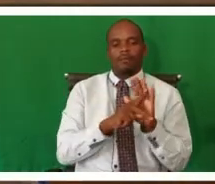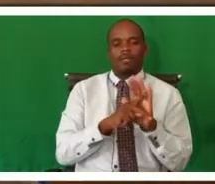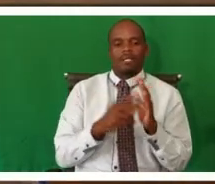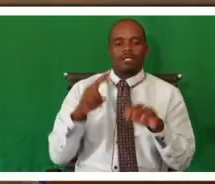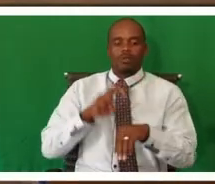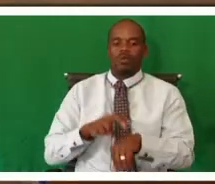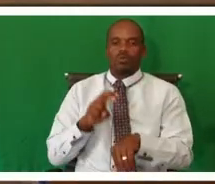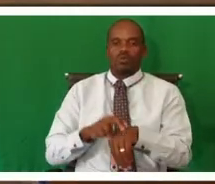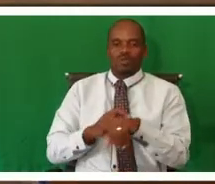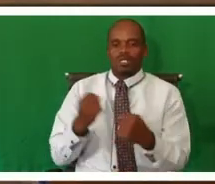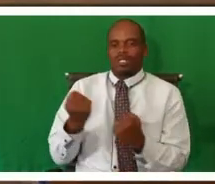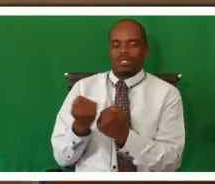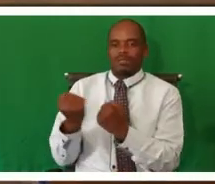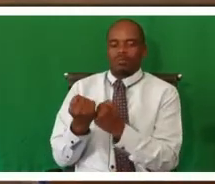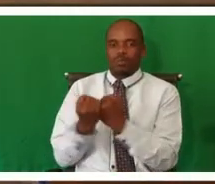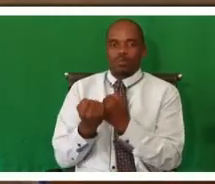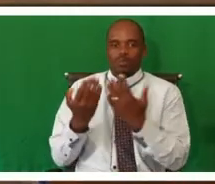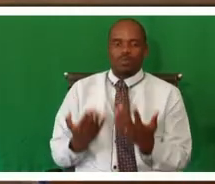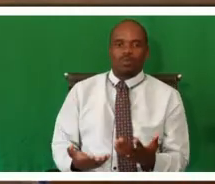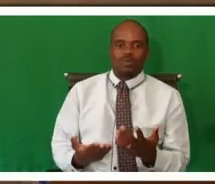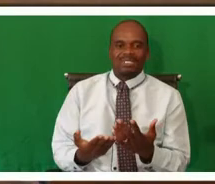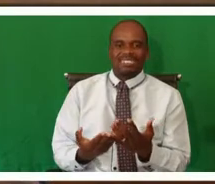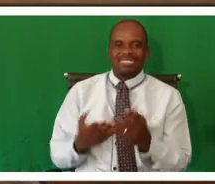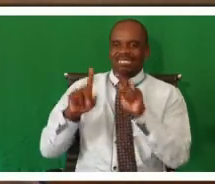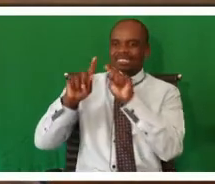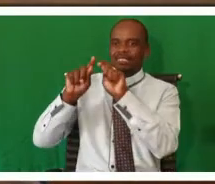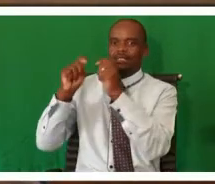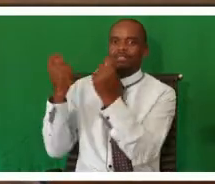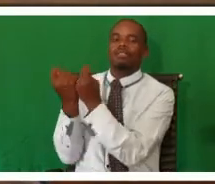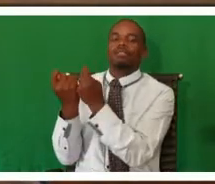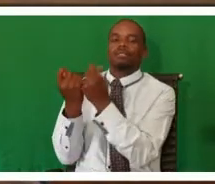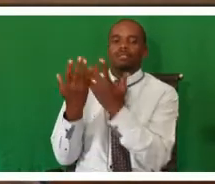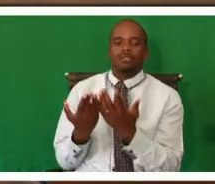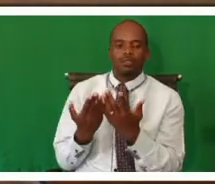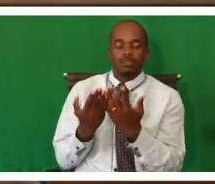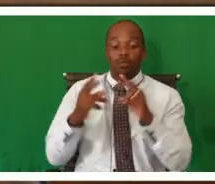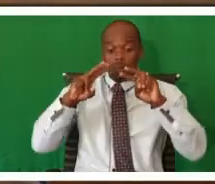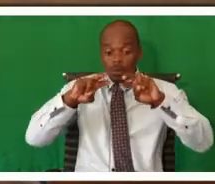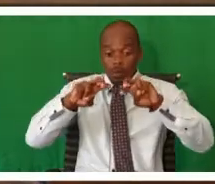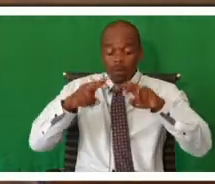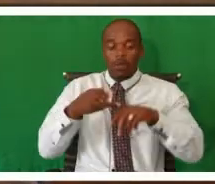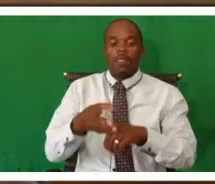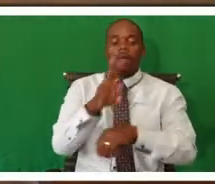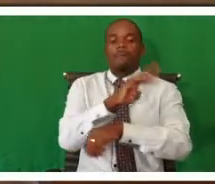an auditing task team to monitor and assist municipalities.